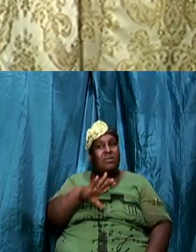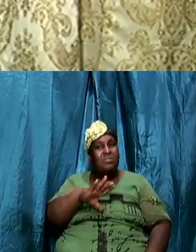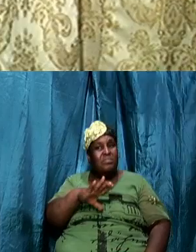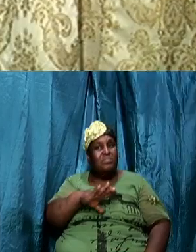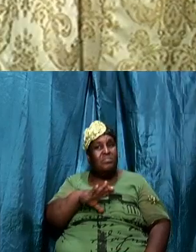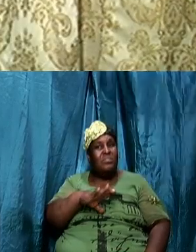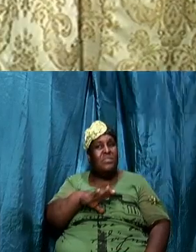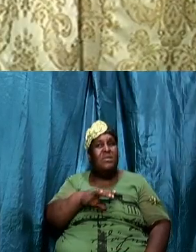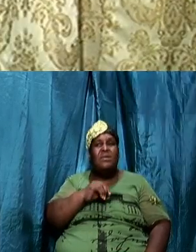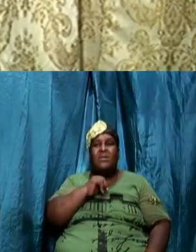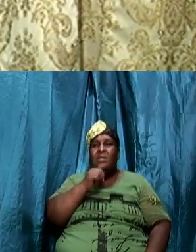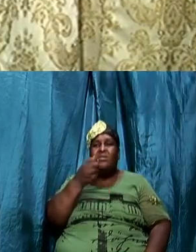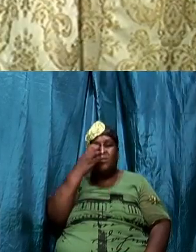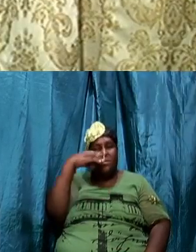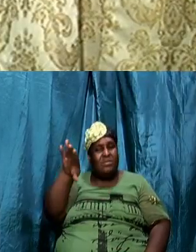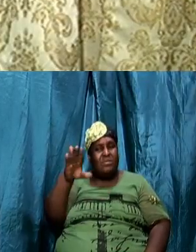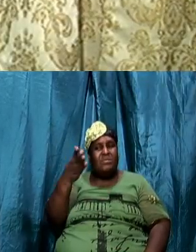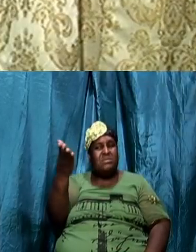After all, we're not going to curse them.